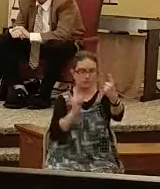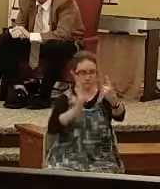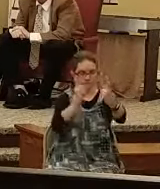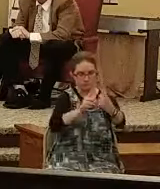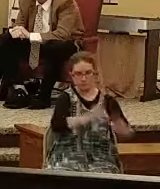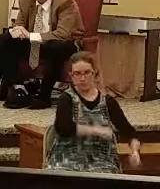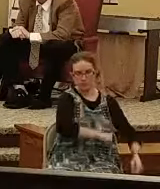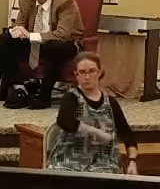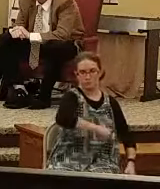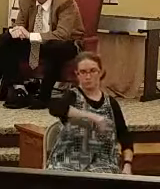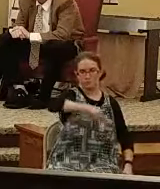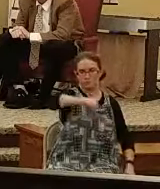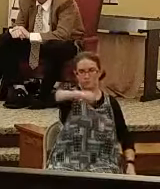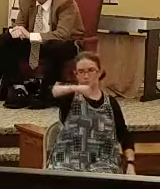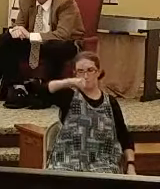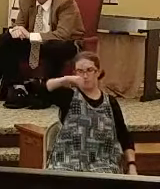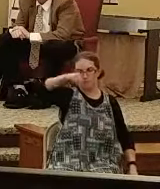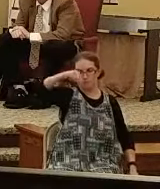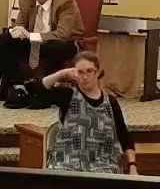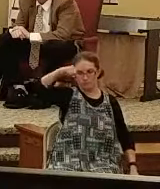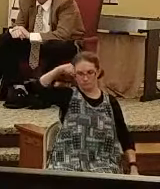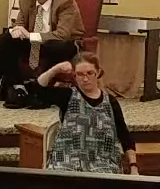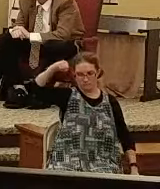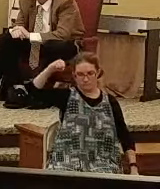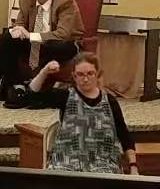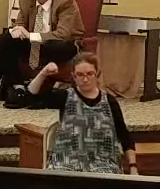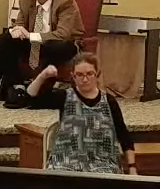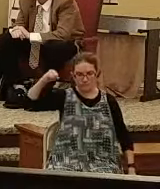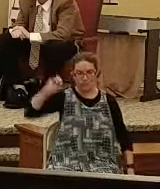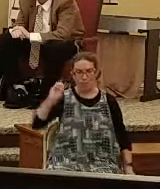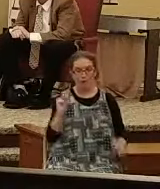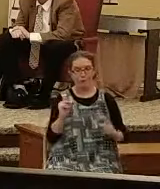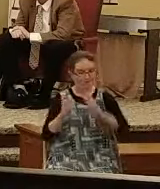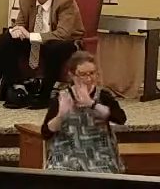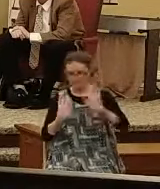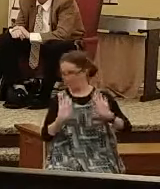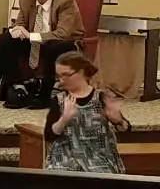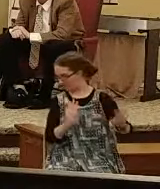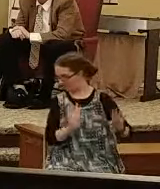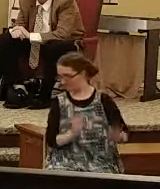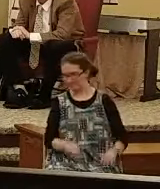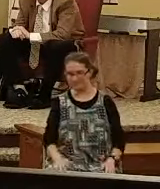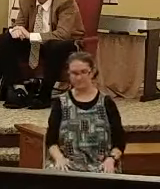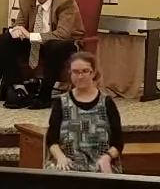little sword, dagger, or whatever, and he looks at you and he goes, oh, no, never mind.